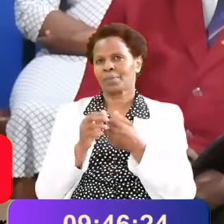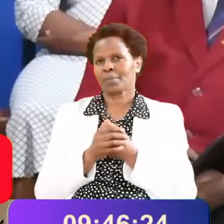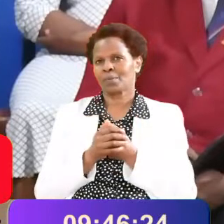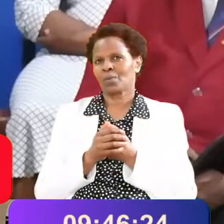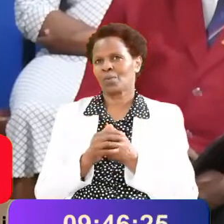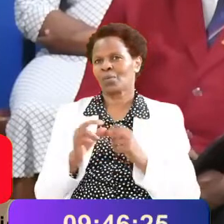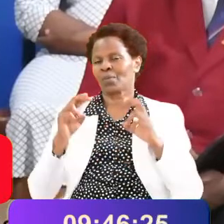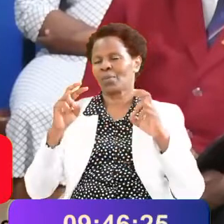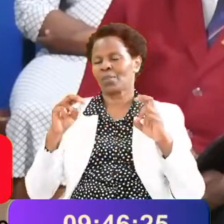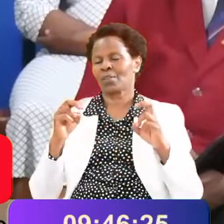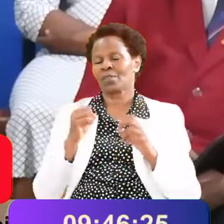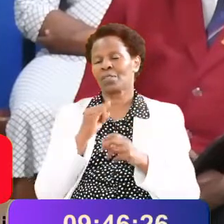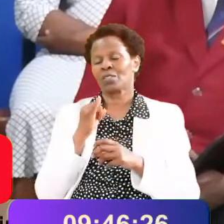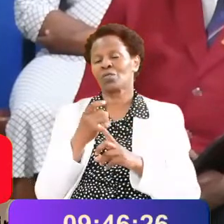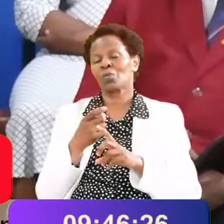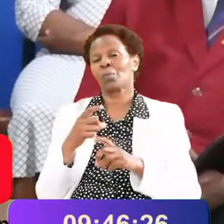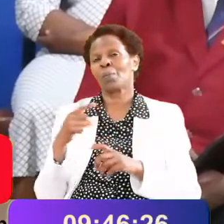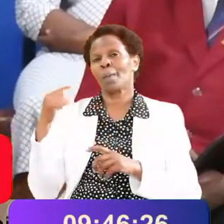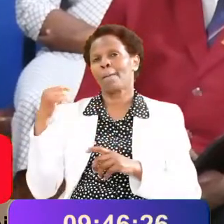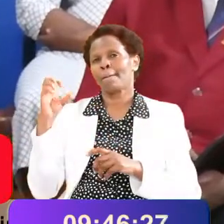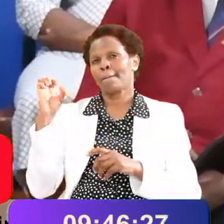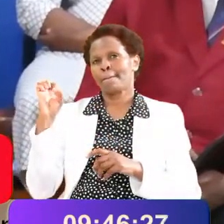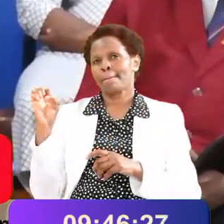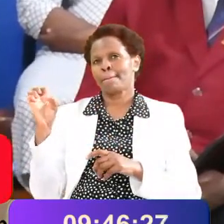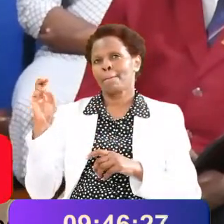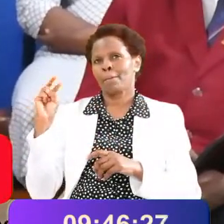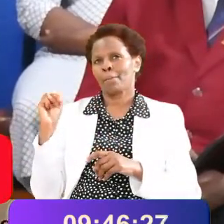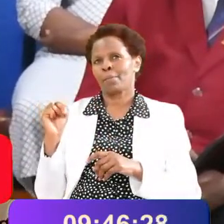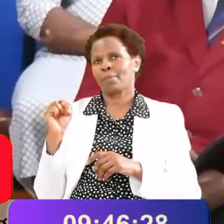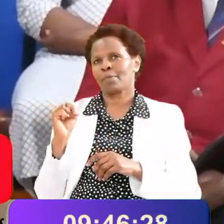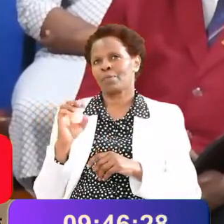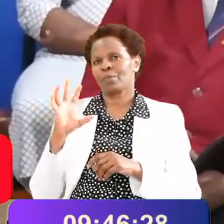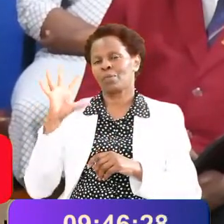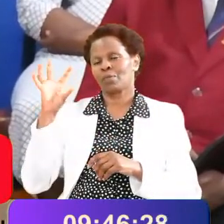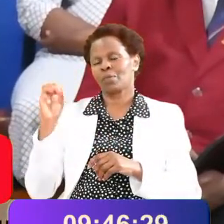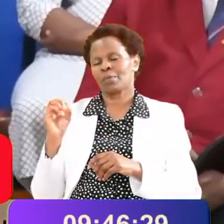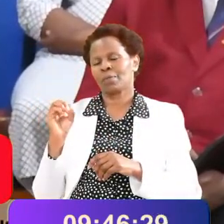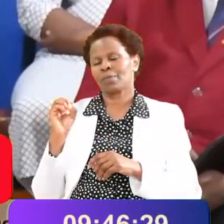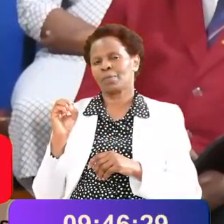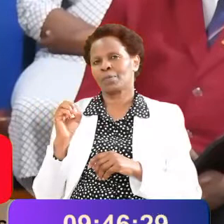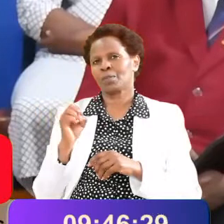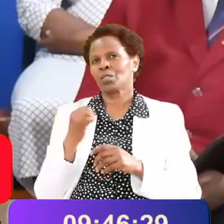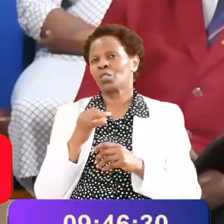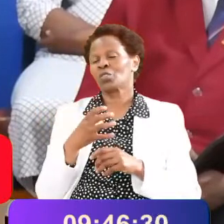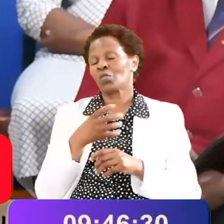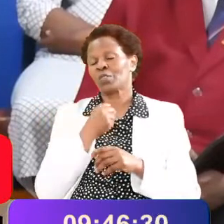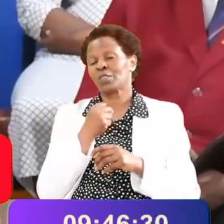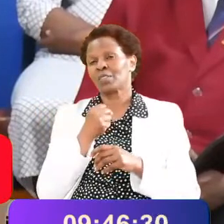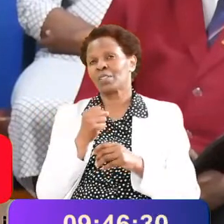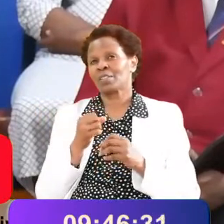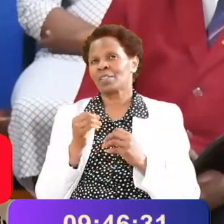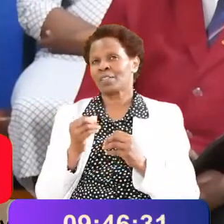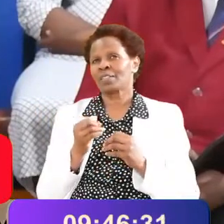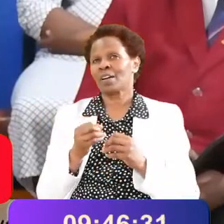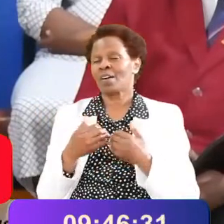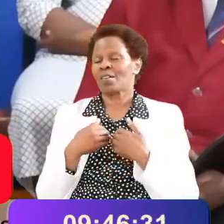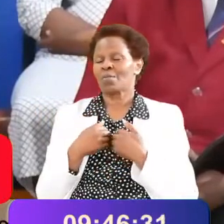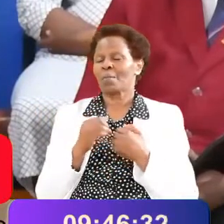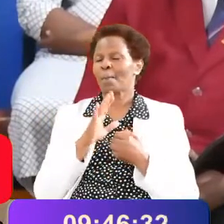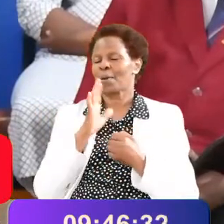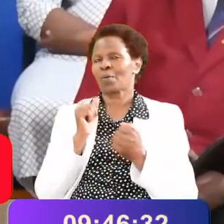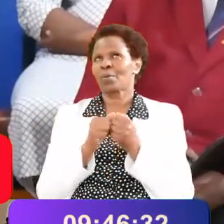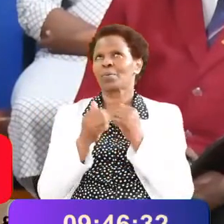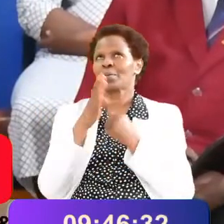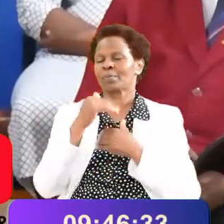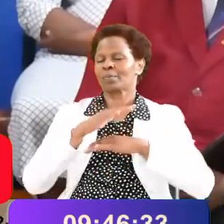from Genesis chapter 50, and it's about Joseph. And we can say, having looked at godliness and